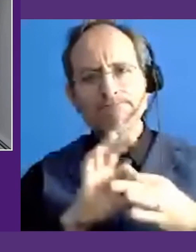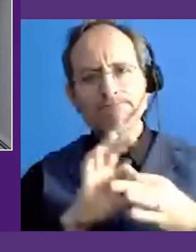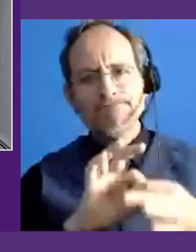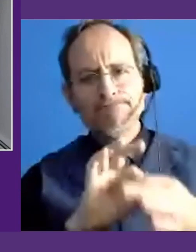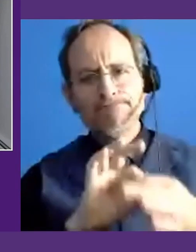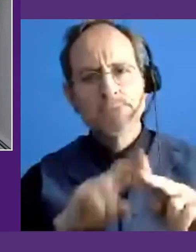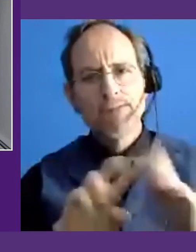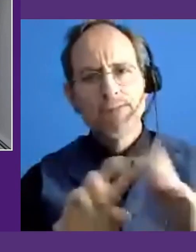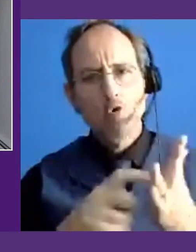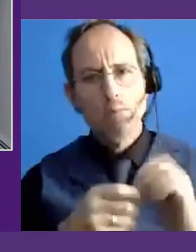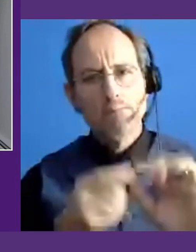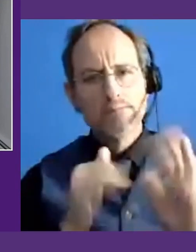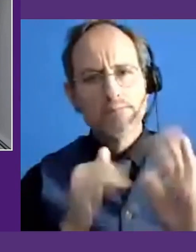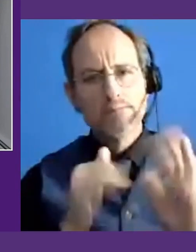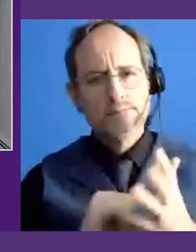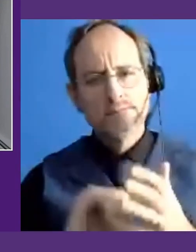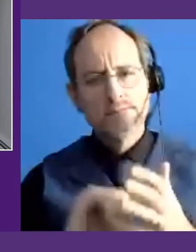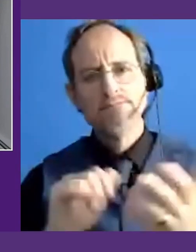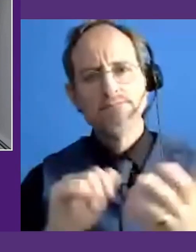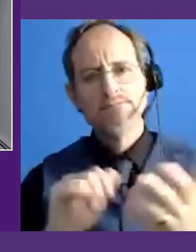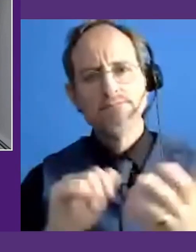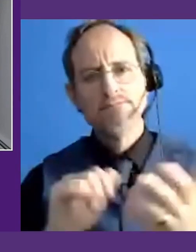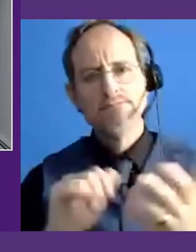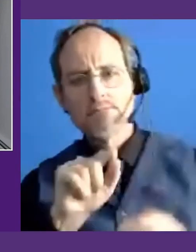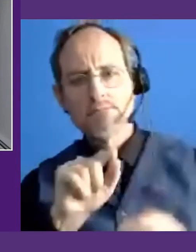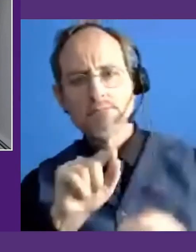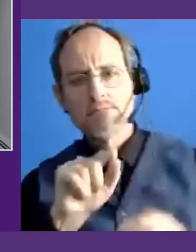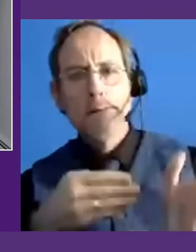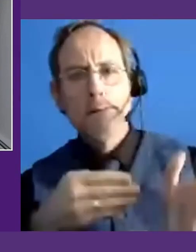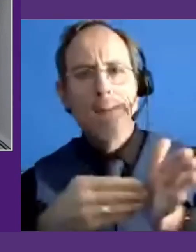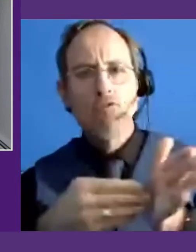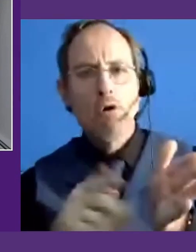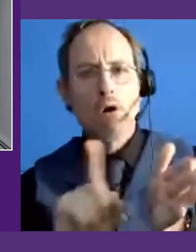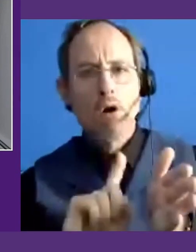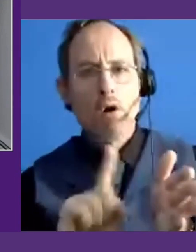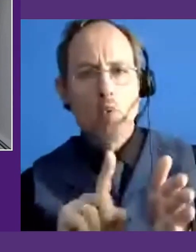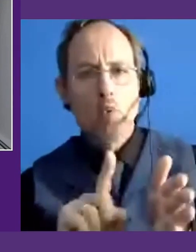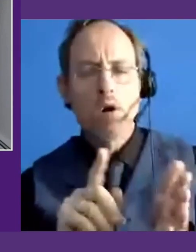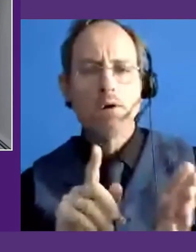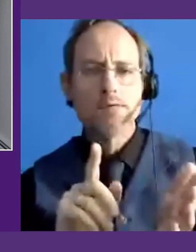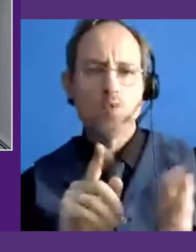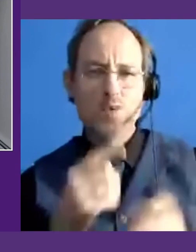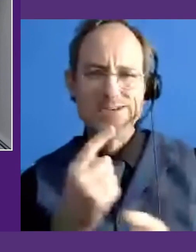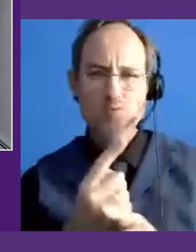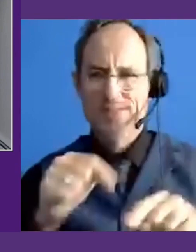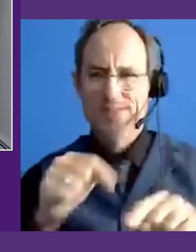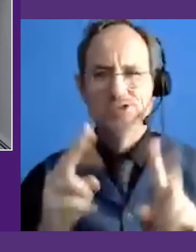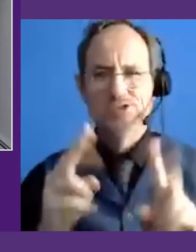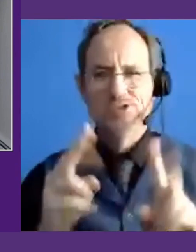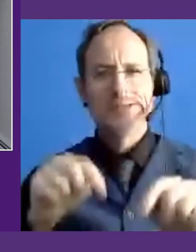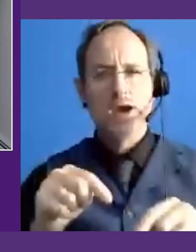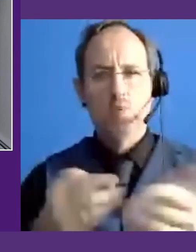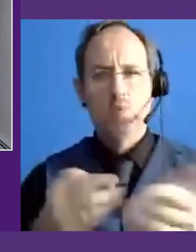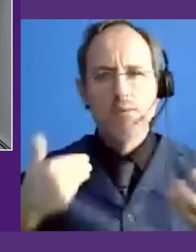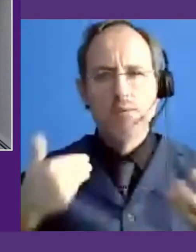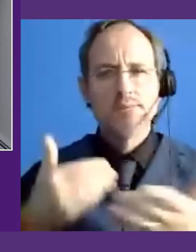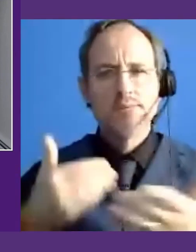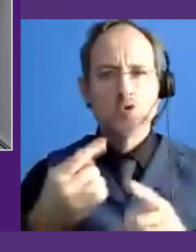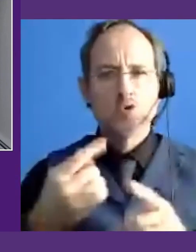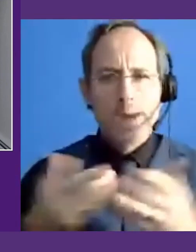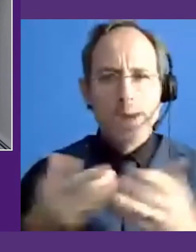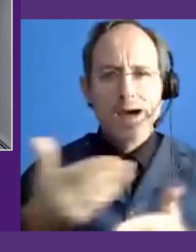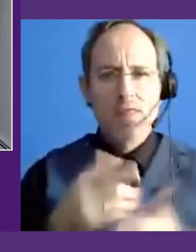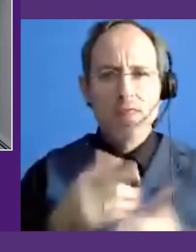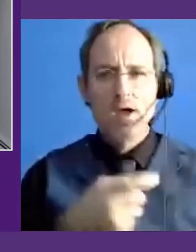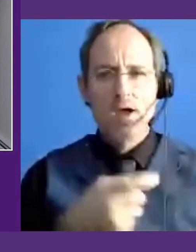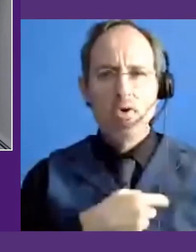face in the sense of tackling these subjects? We often talk about a bit scared of talking about disability or not knowing where to start, and the panel we've got tonight